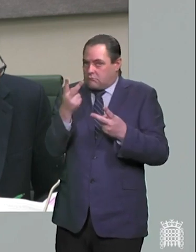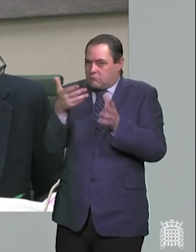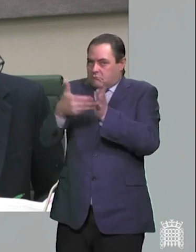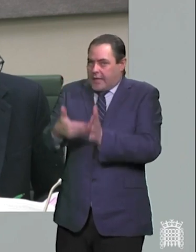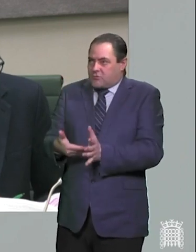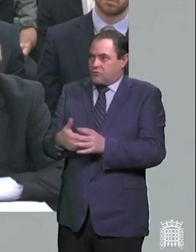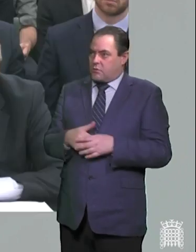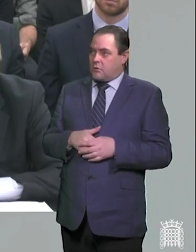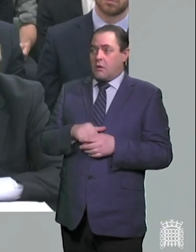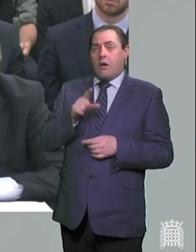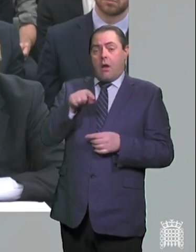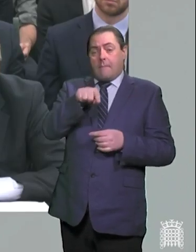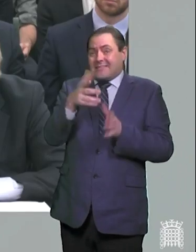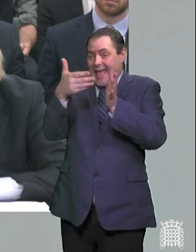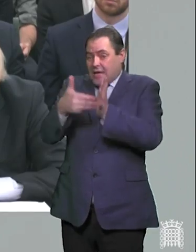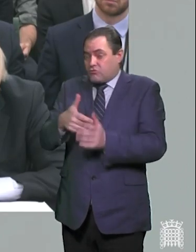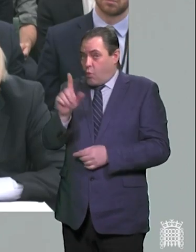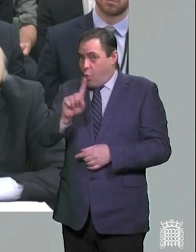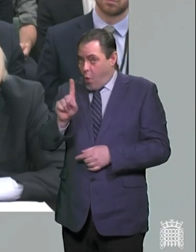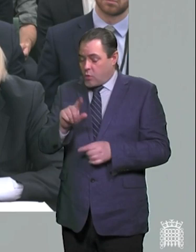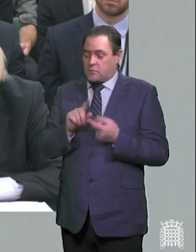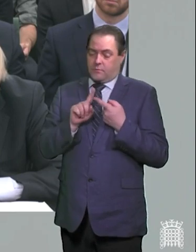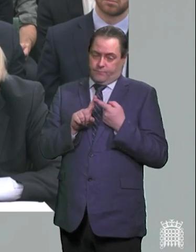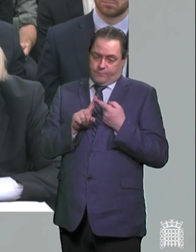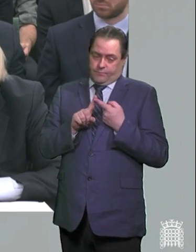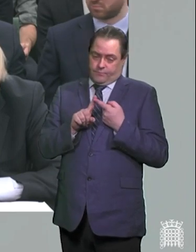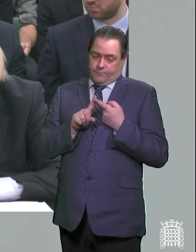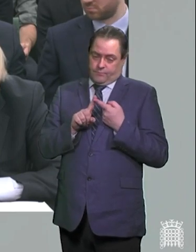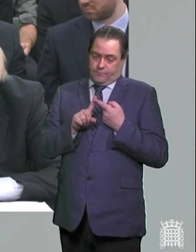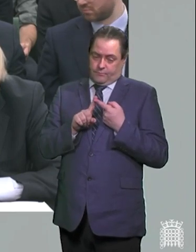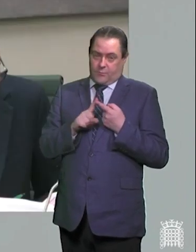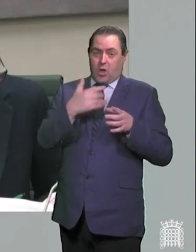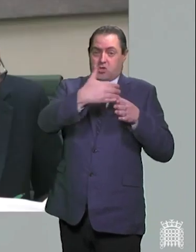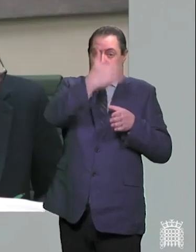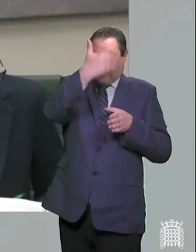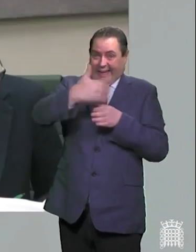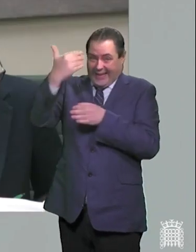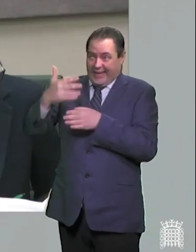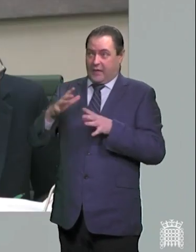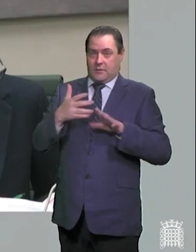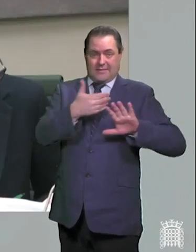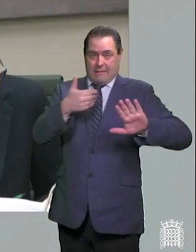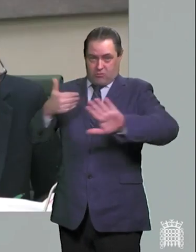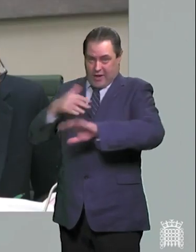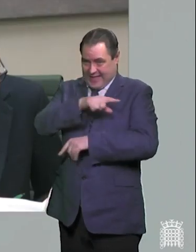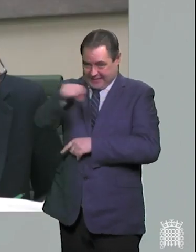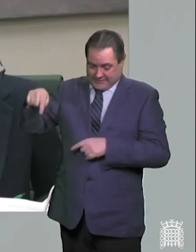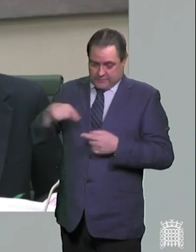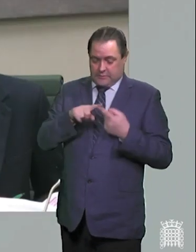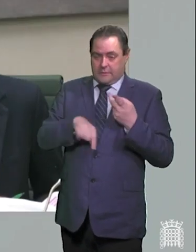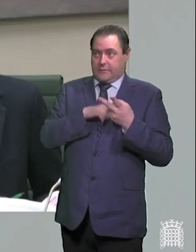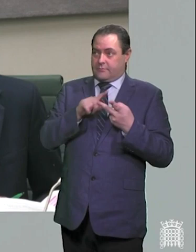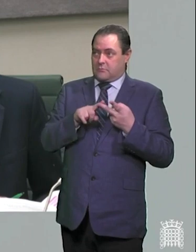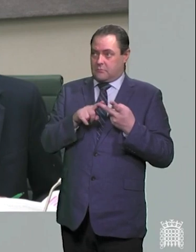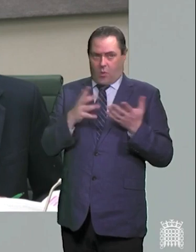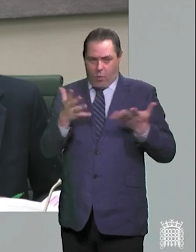not viable. And the mitigating actions include using screens or barriers to separate people from each other.